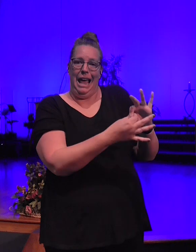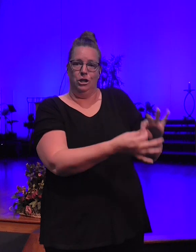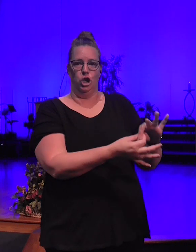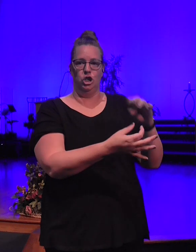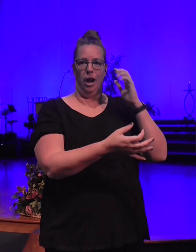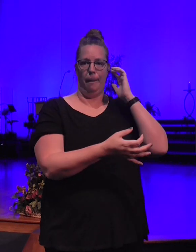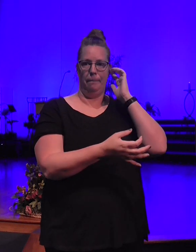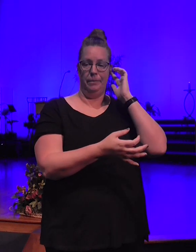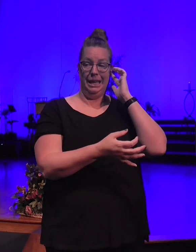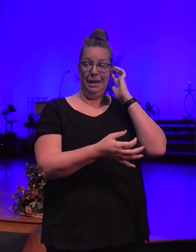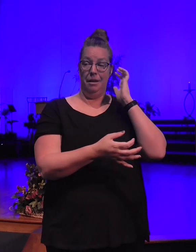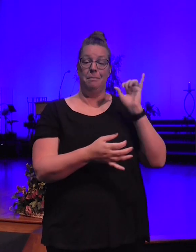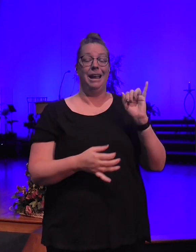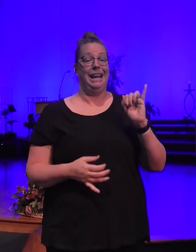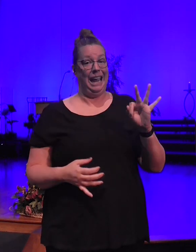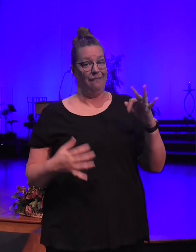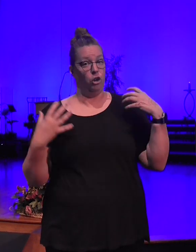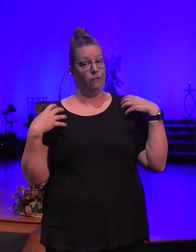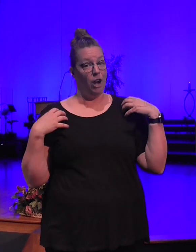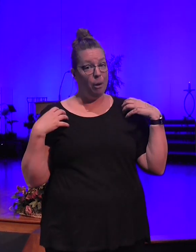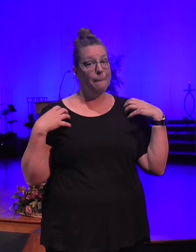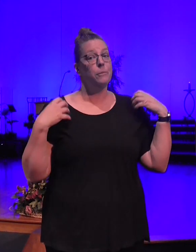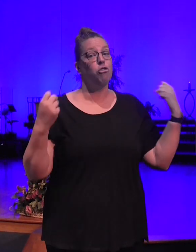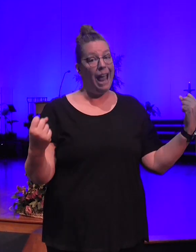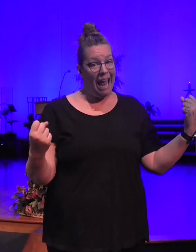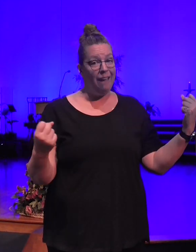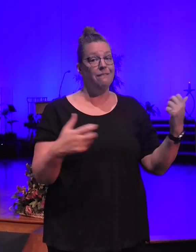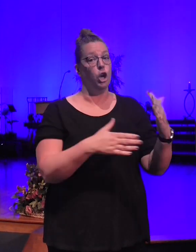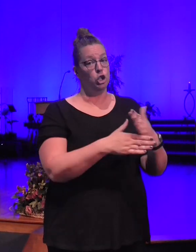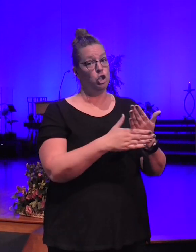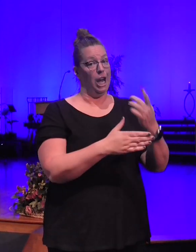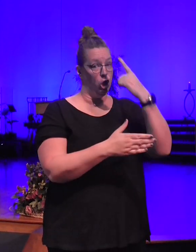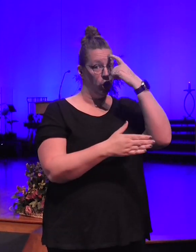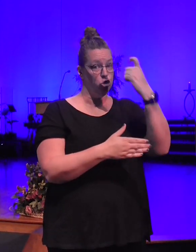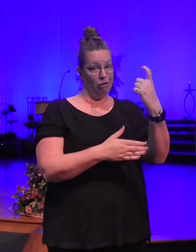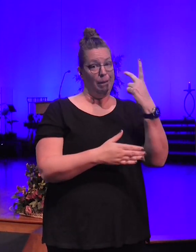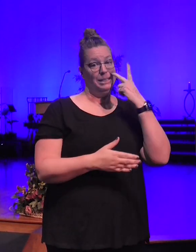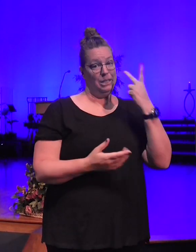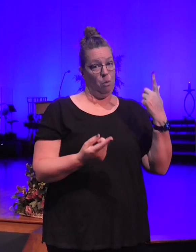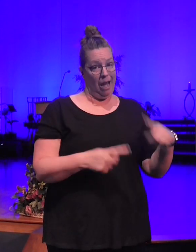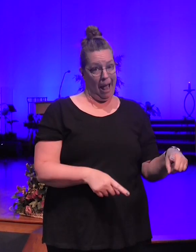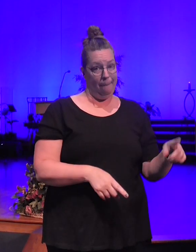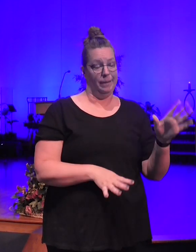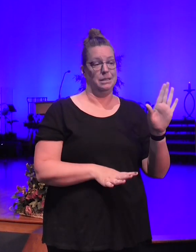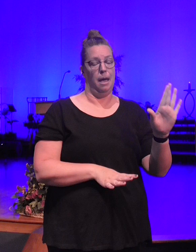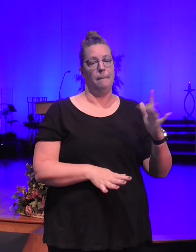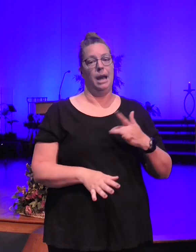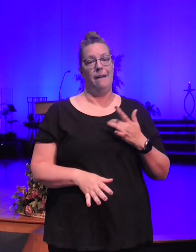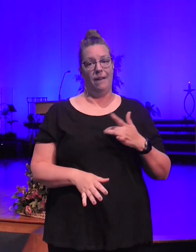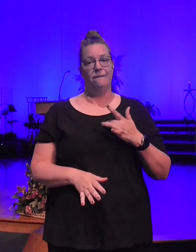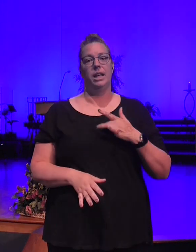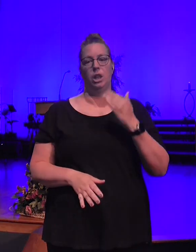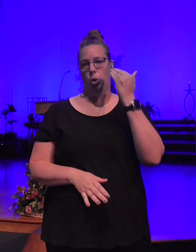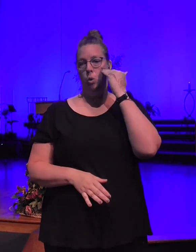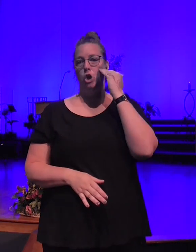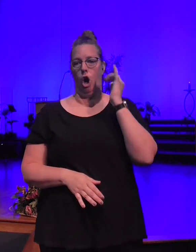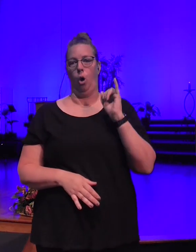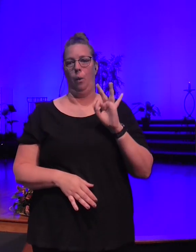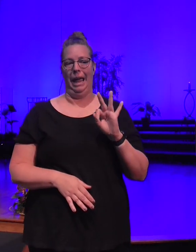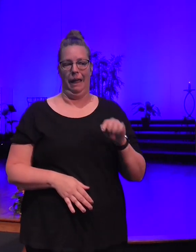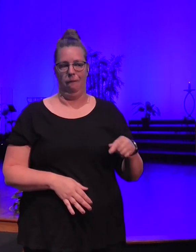And if you're very brave, share your dream and see what comes back. But I have a feeling you're going to know whether or